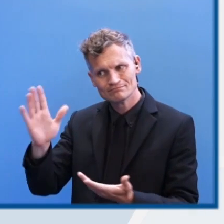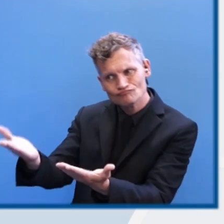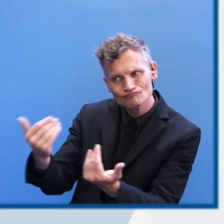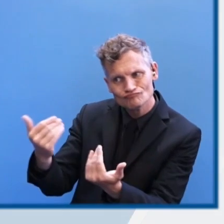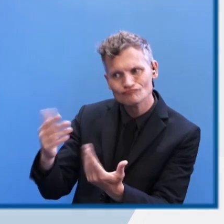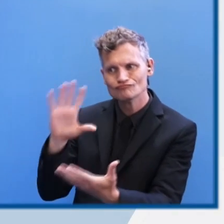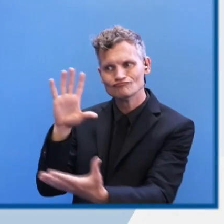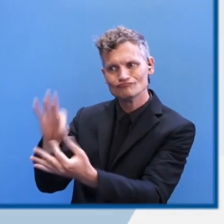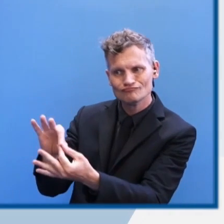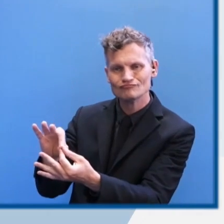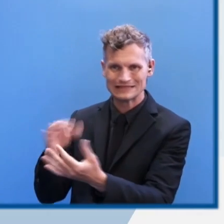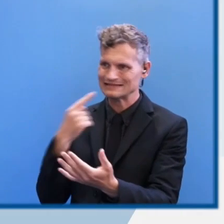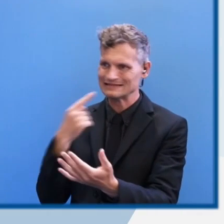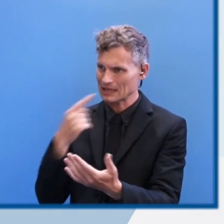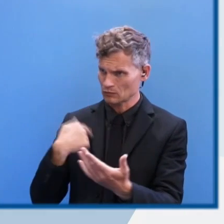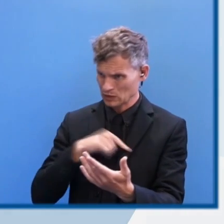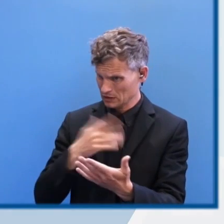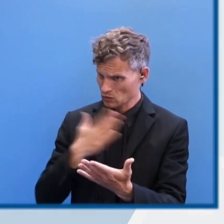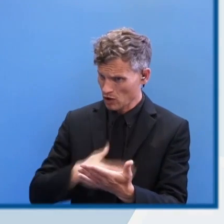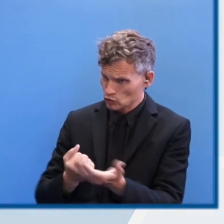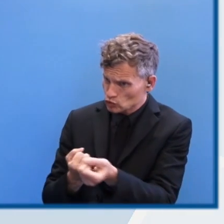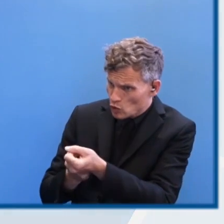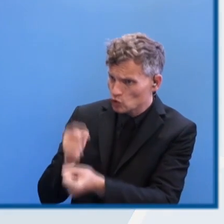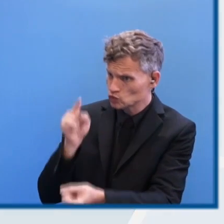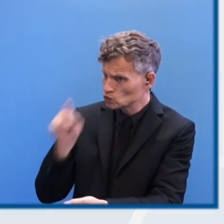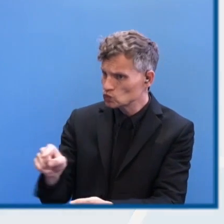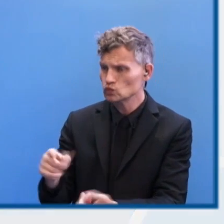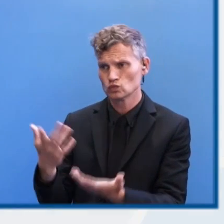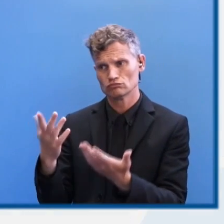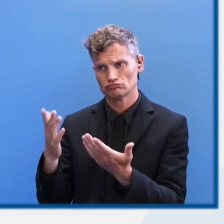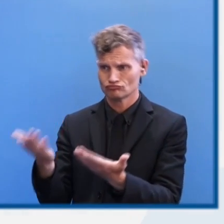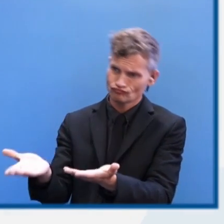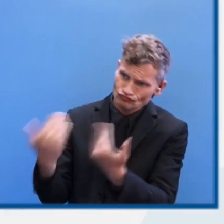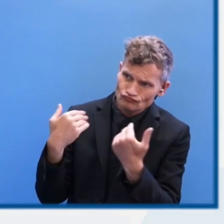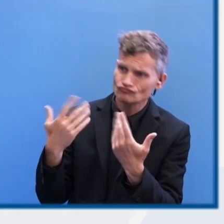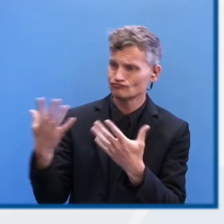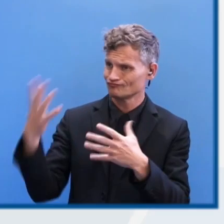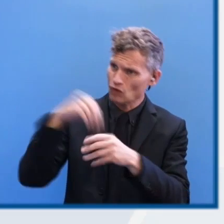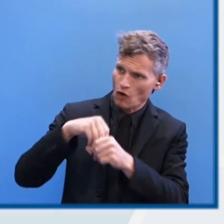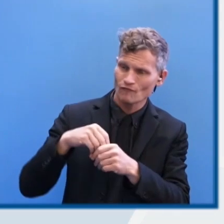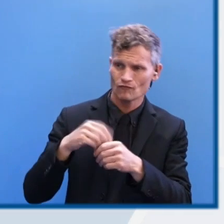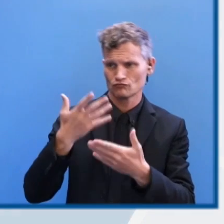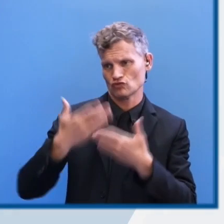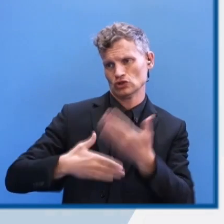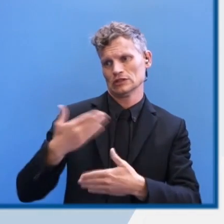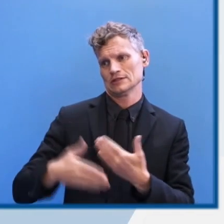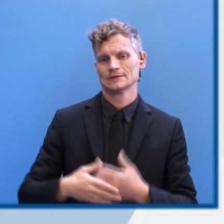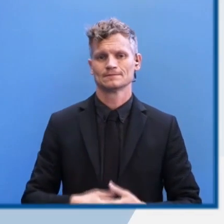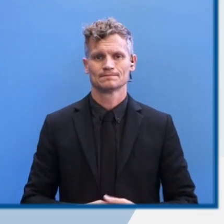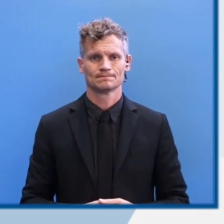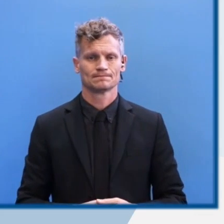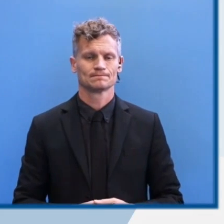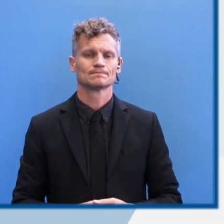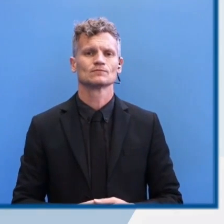positively discriminating in favor of them and bringing their voices to the process of analysis and planning. And